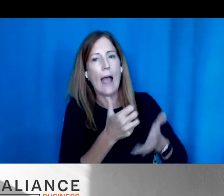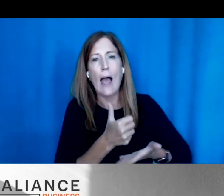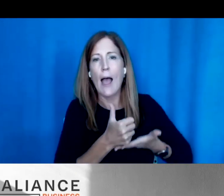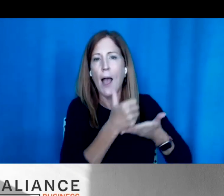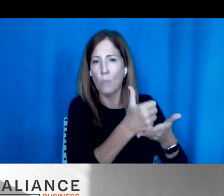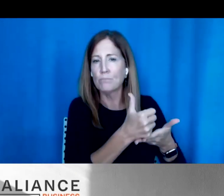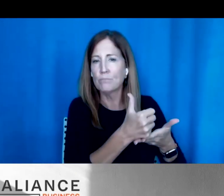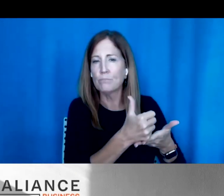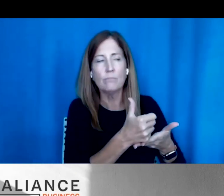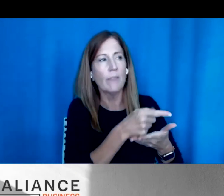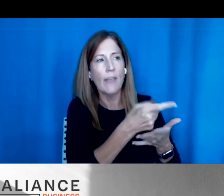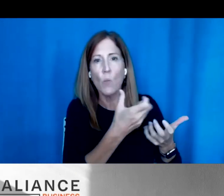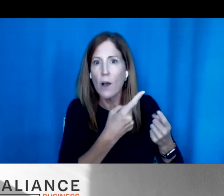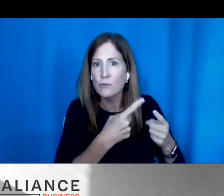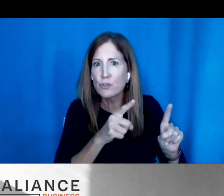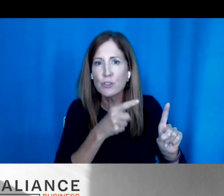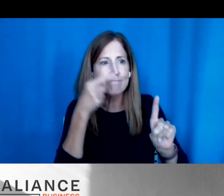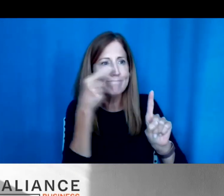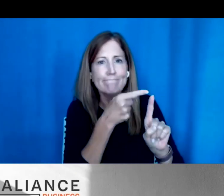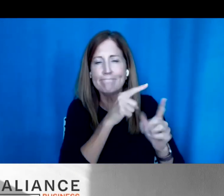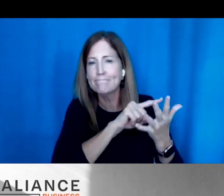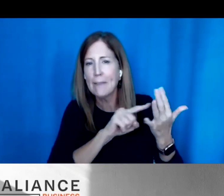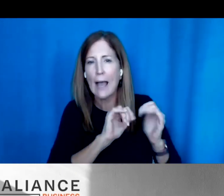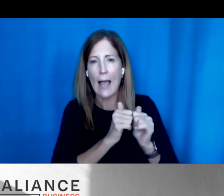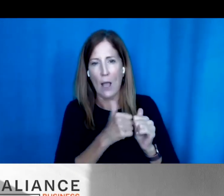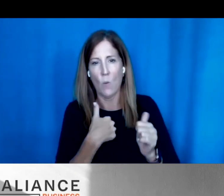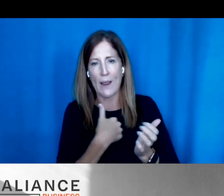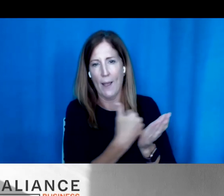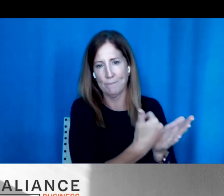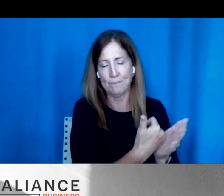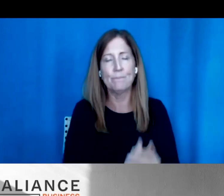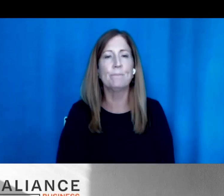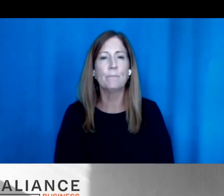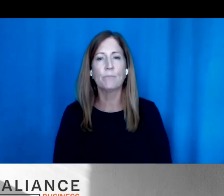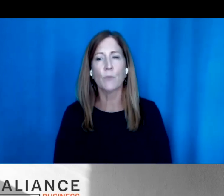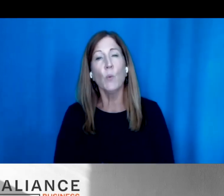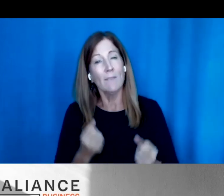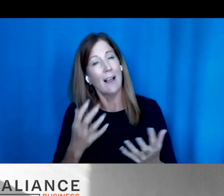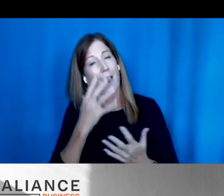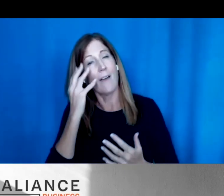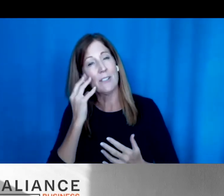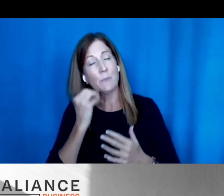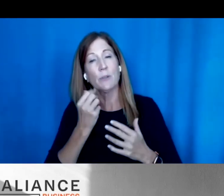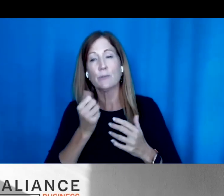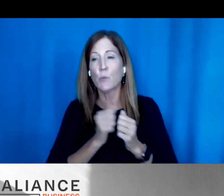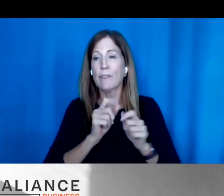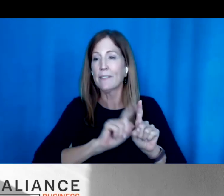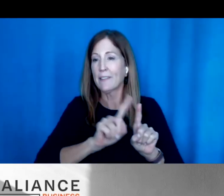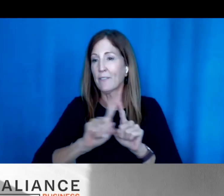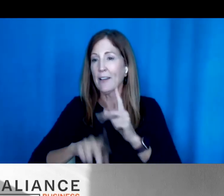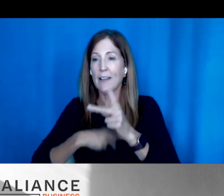what is it they're looking to achieve and how can you help meet that? We have a lot of experience doing that with lots of different types